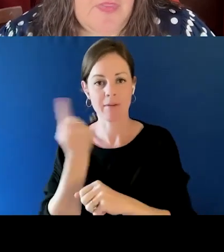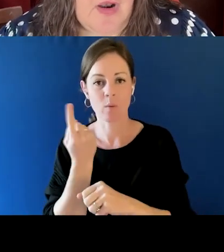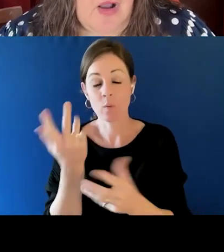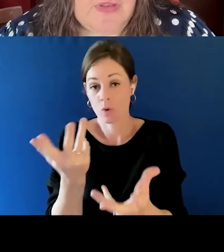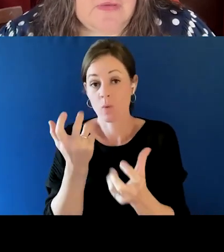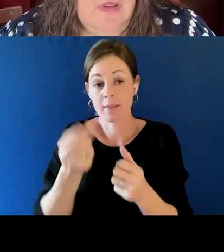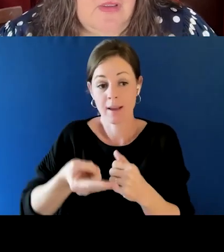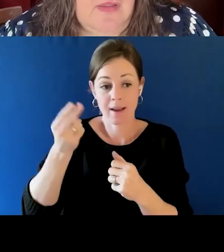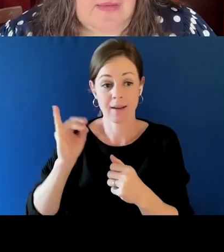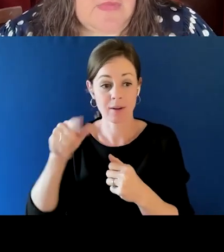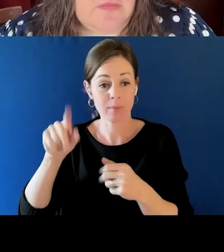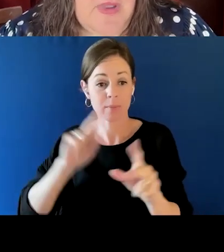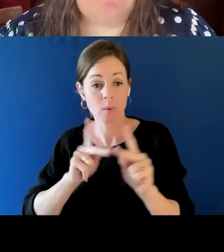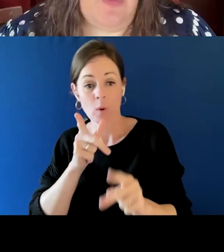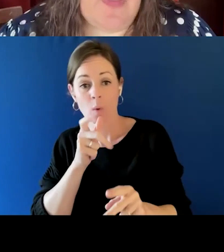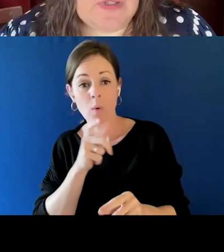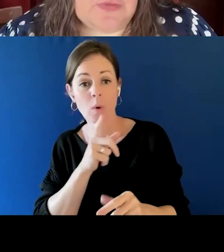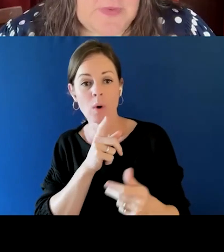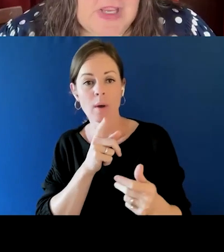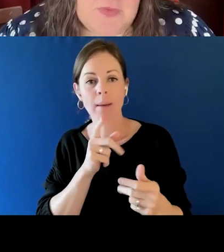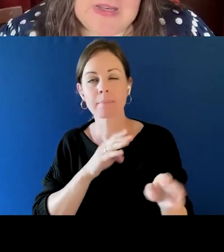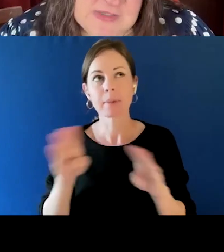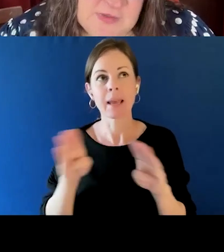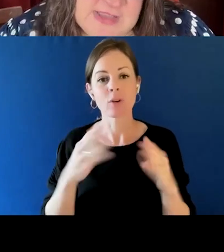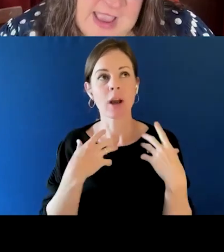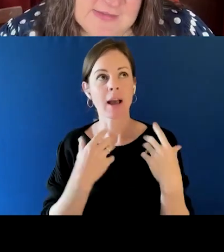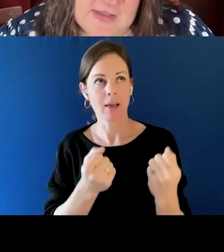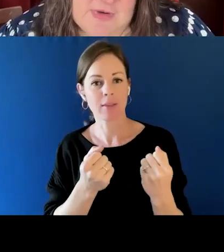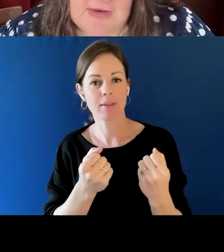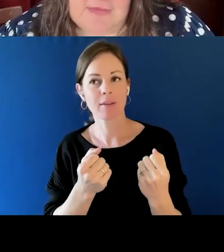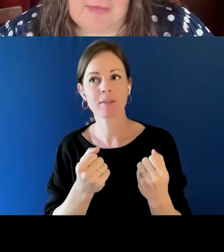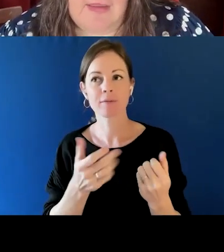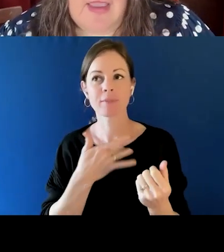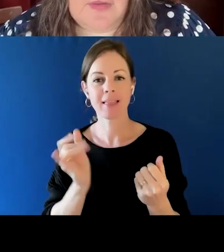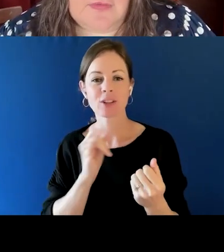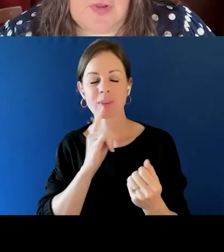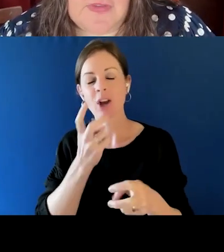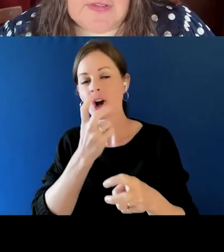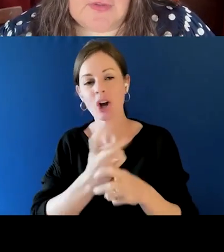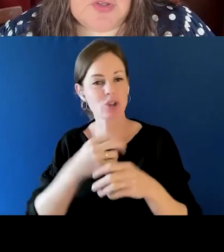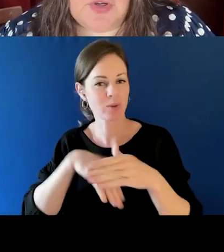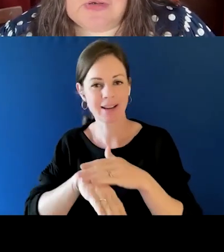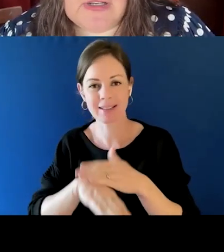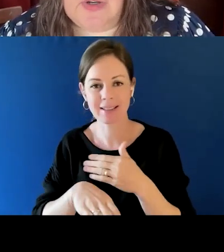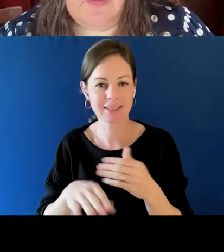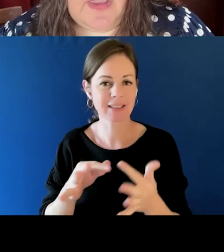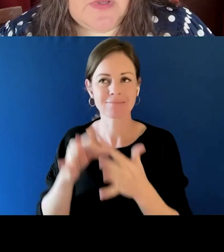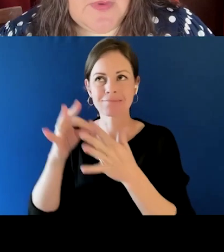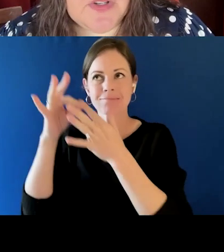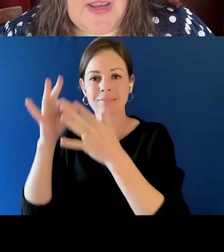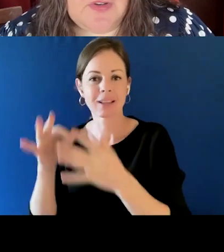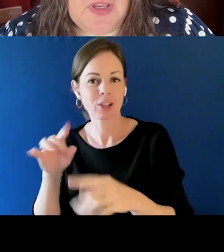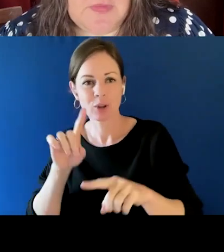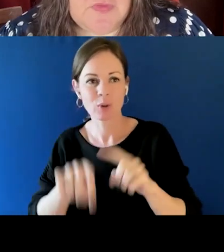people that often, like in behavioral health, has this reputation of being difficult to access, right? Like there's all these exclusionary criteria. If you can't be